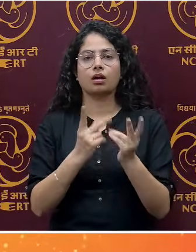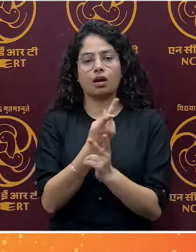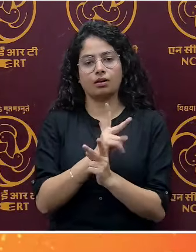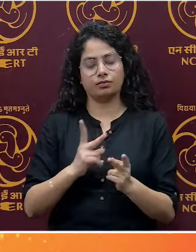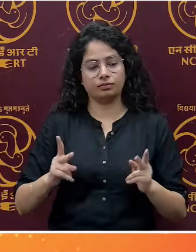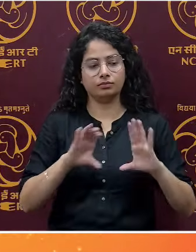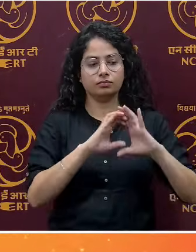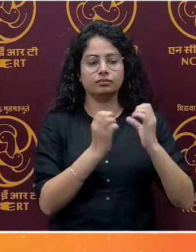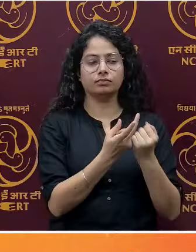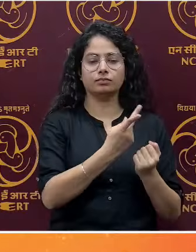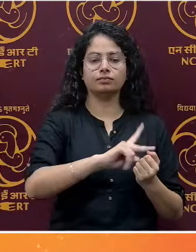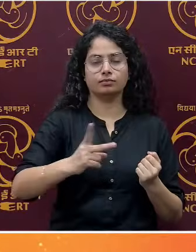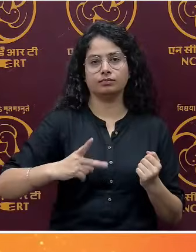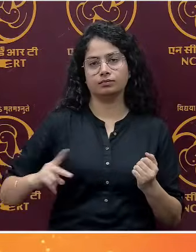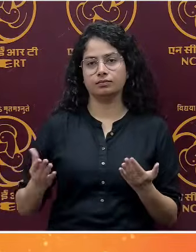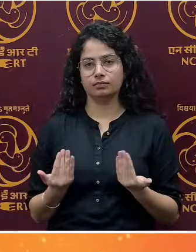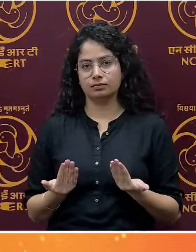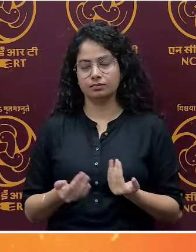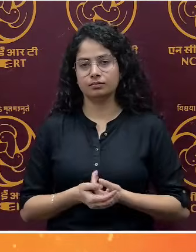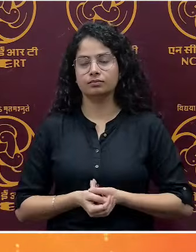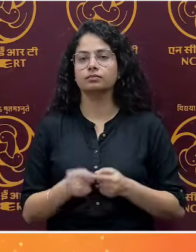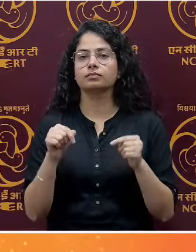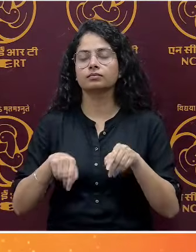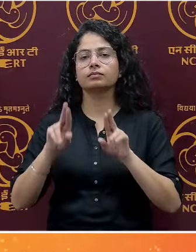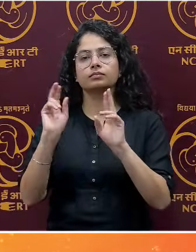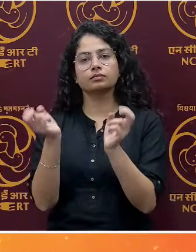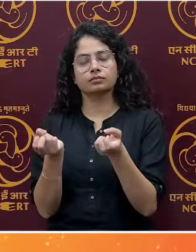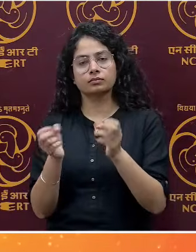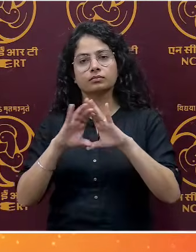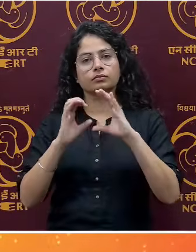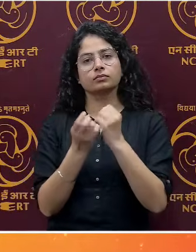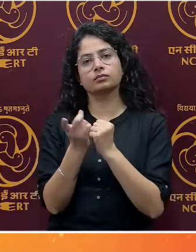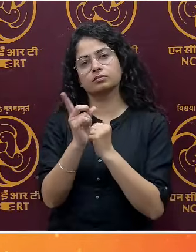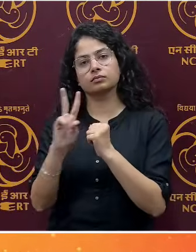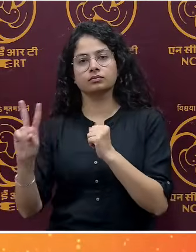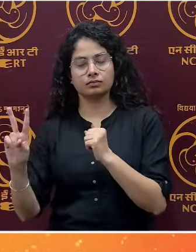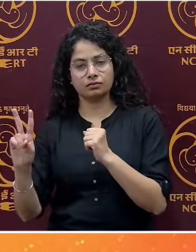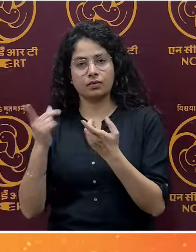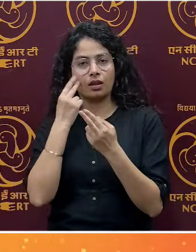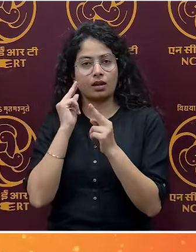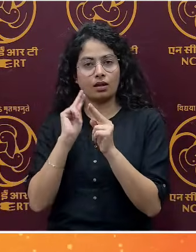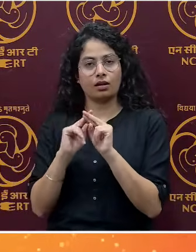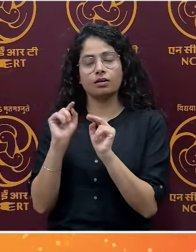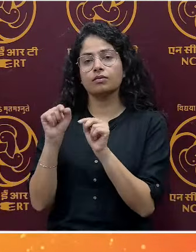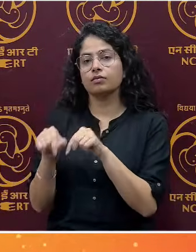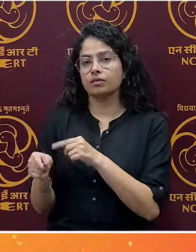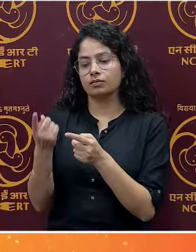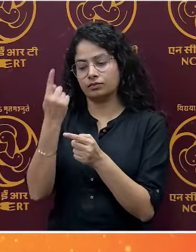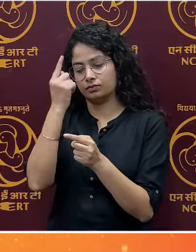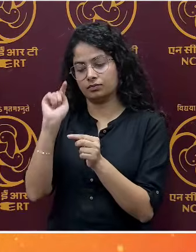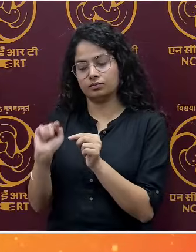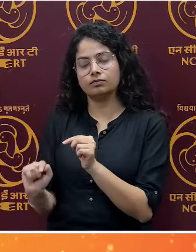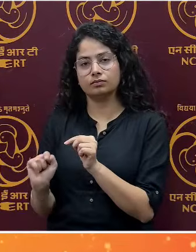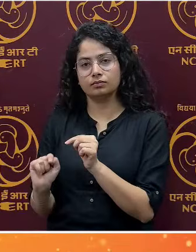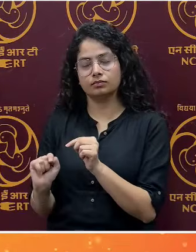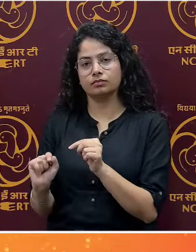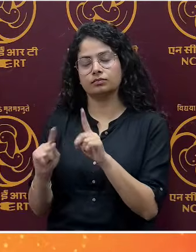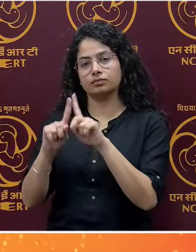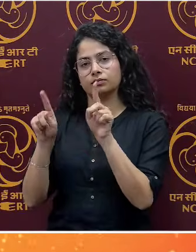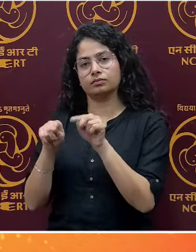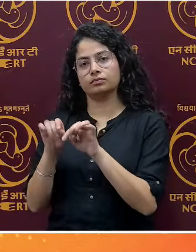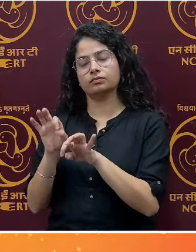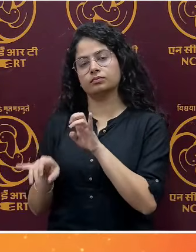grades. And today our topic is from class 12th. So if we are going to click on computer